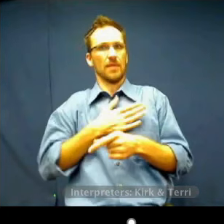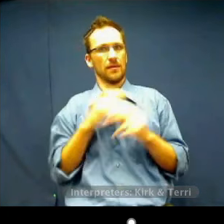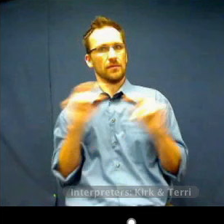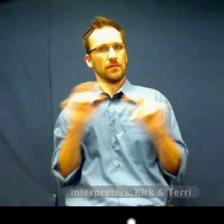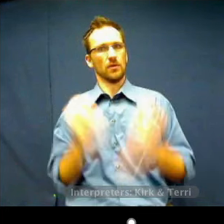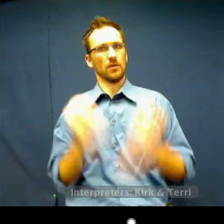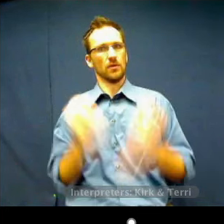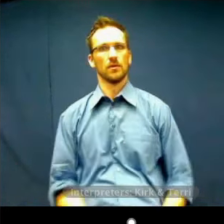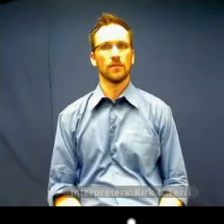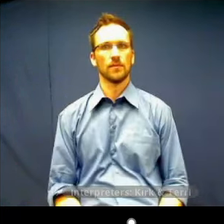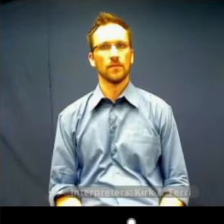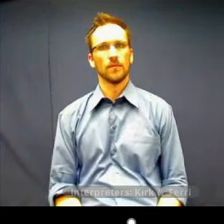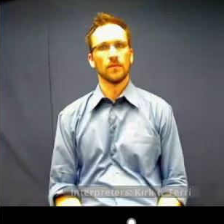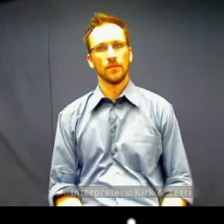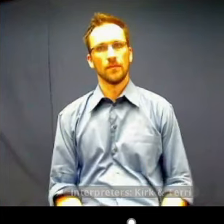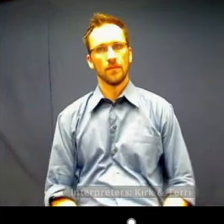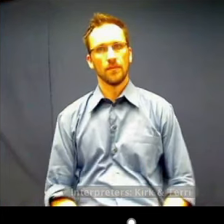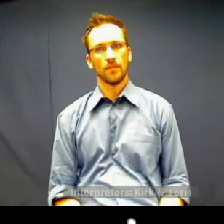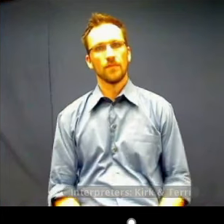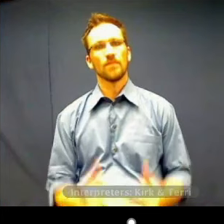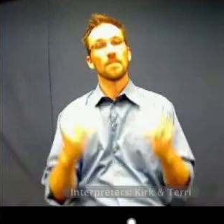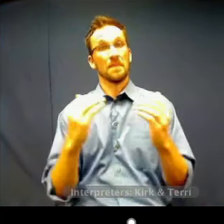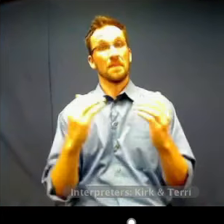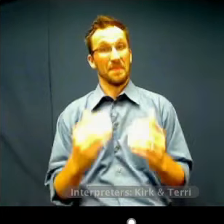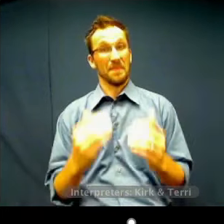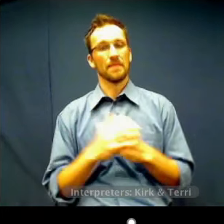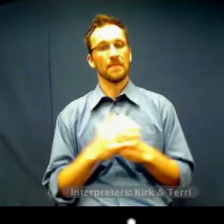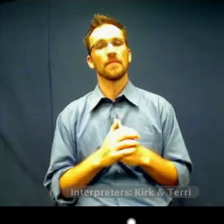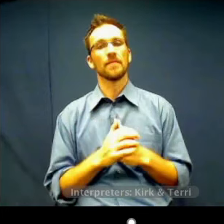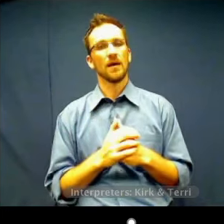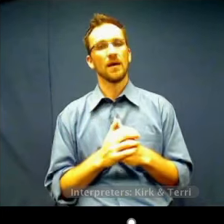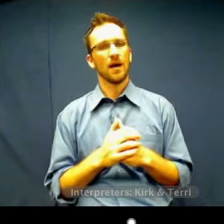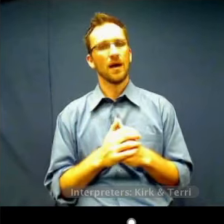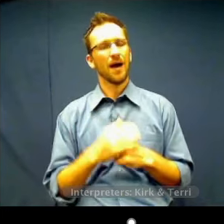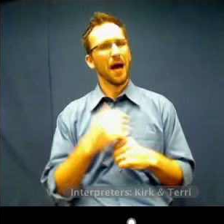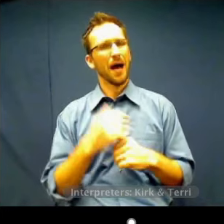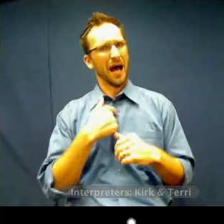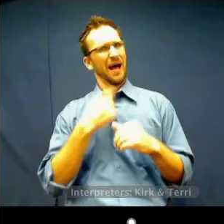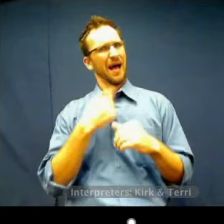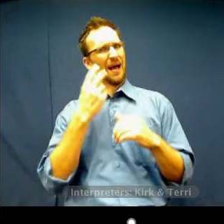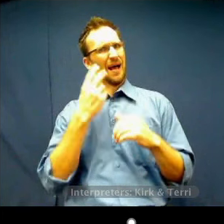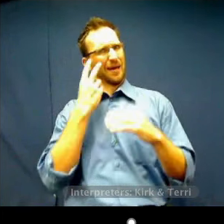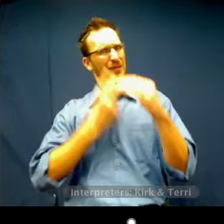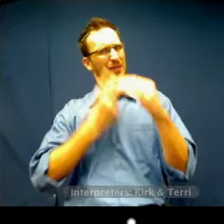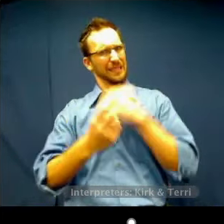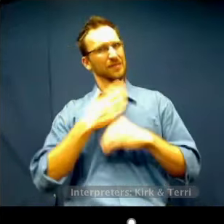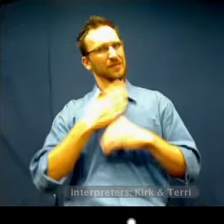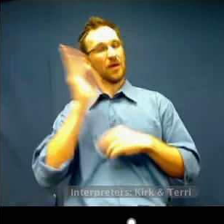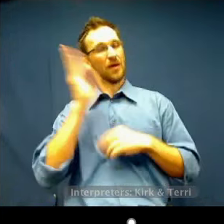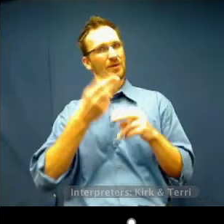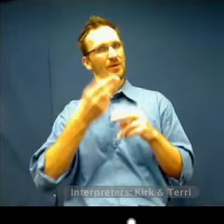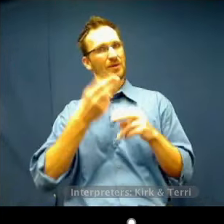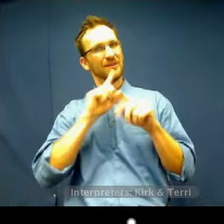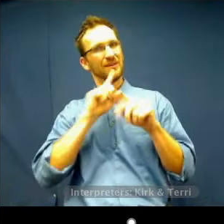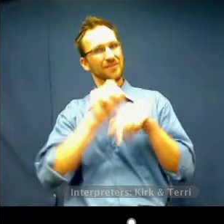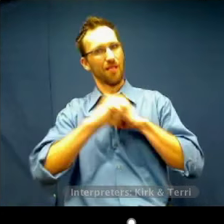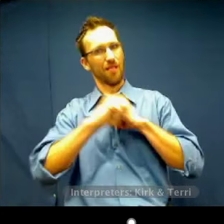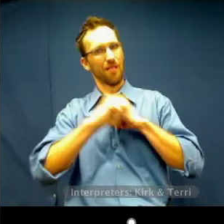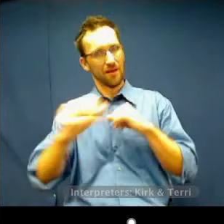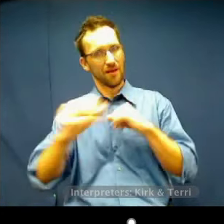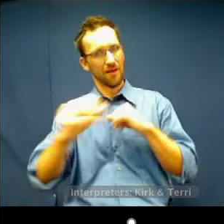Okay, I'm going to run through this quickly. I thought this would be a lot shorter than it's turning out to be. Contested cases, I just want to go through